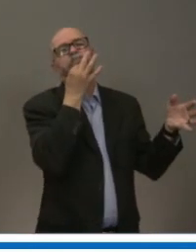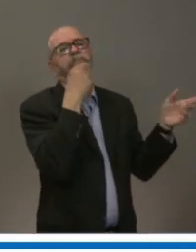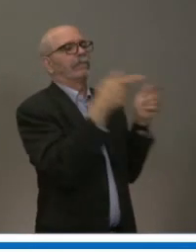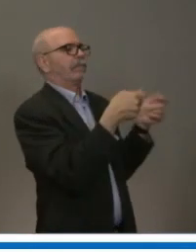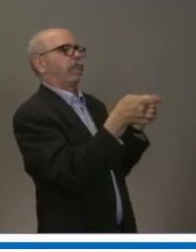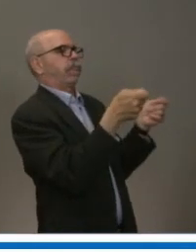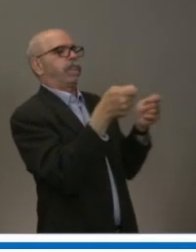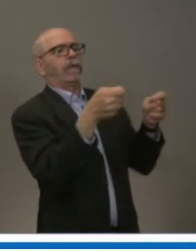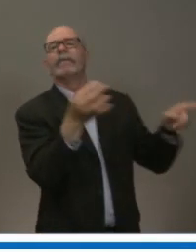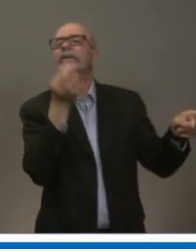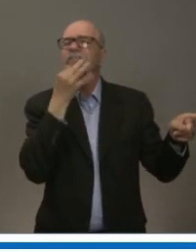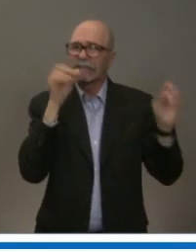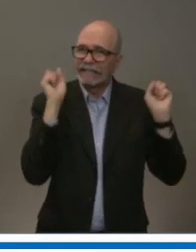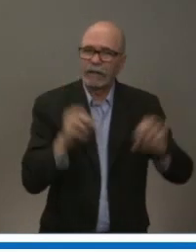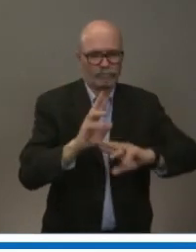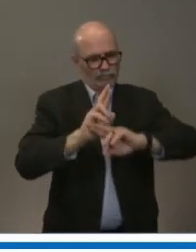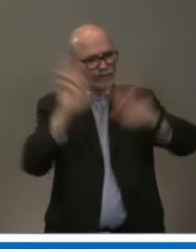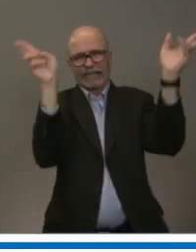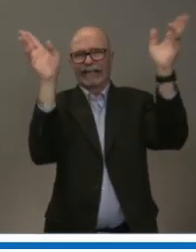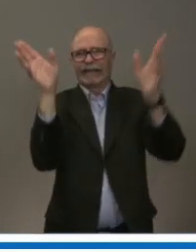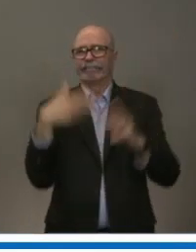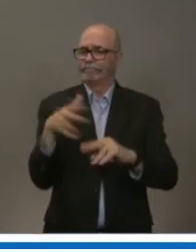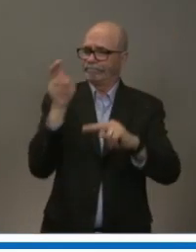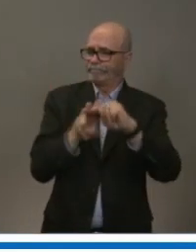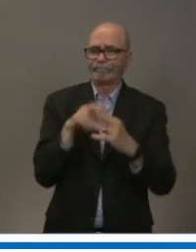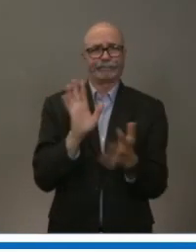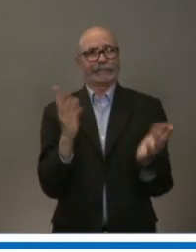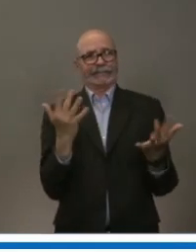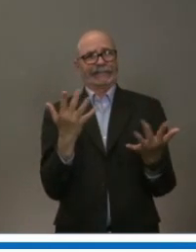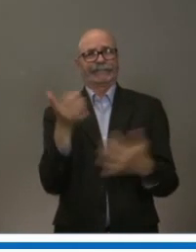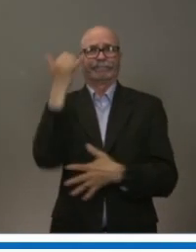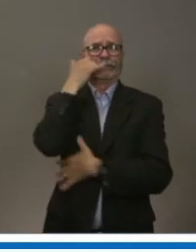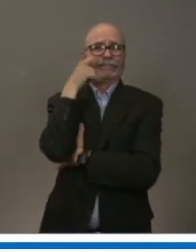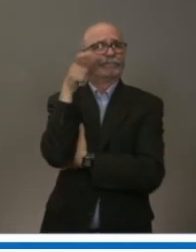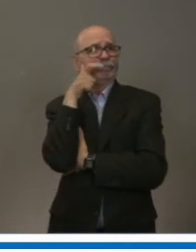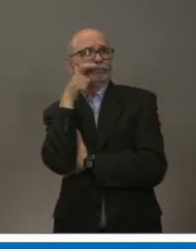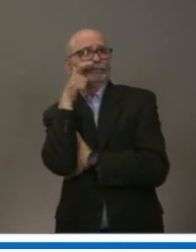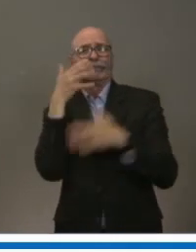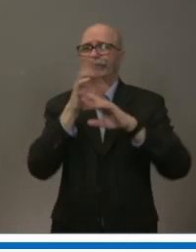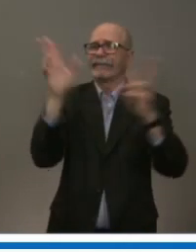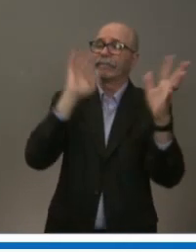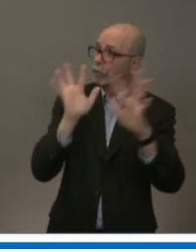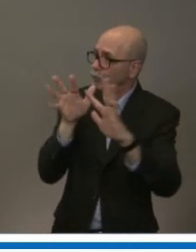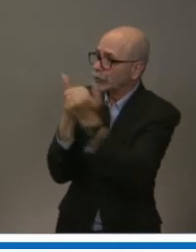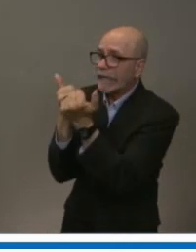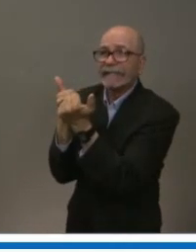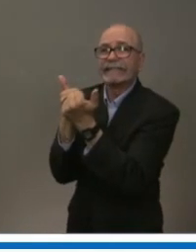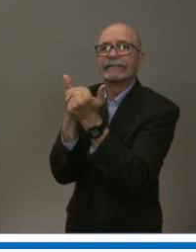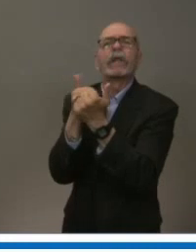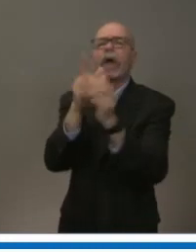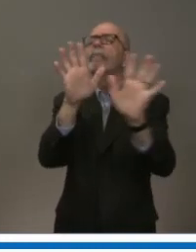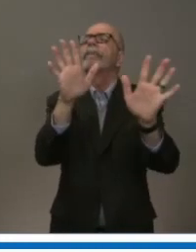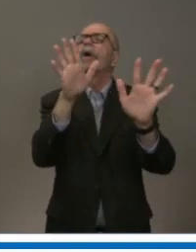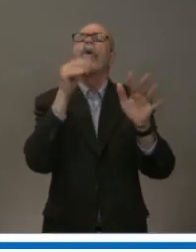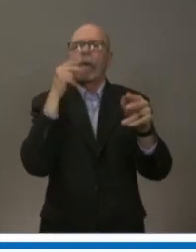challenge of testing as many Nova Scotians as necessary. We'll monitor the volumes